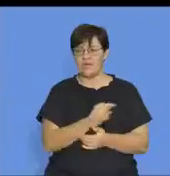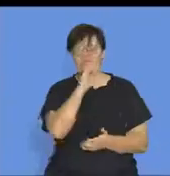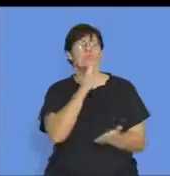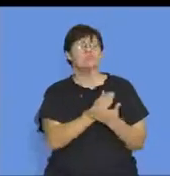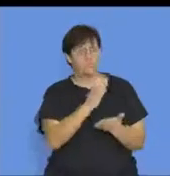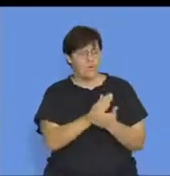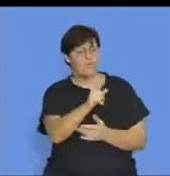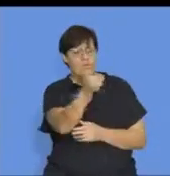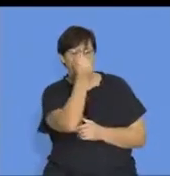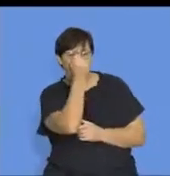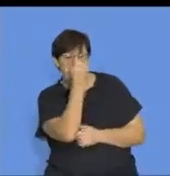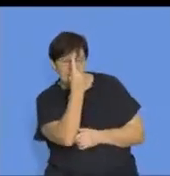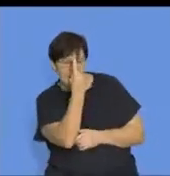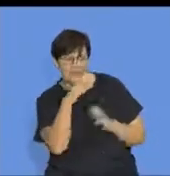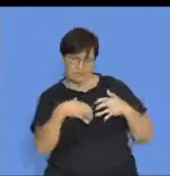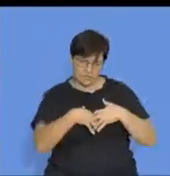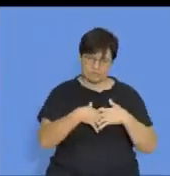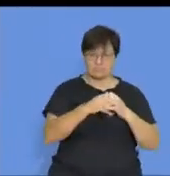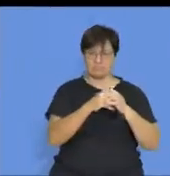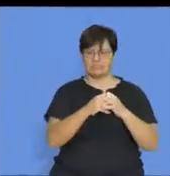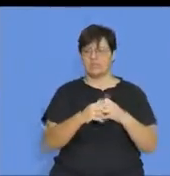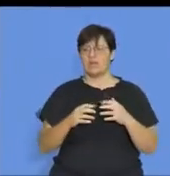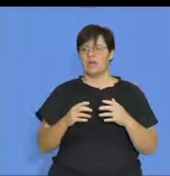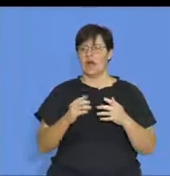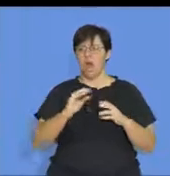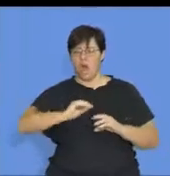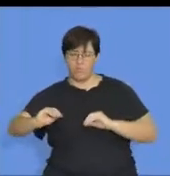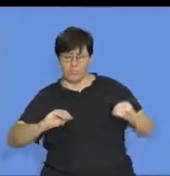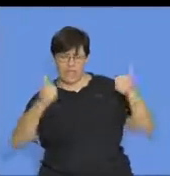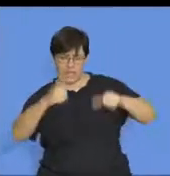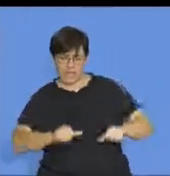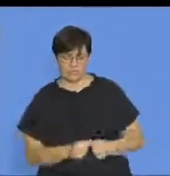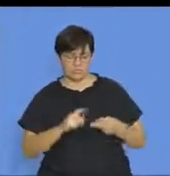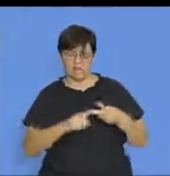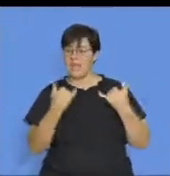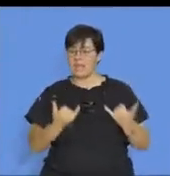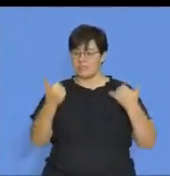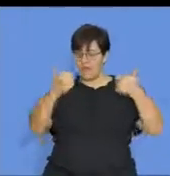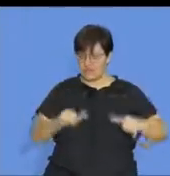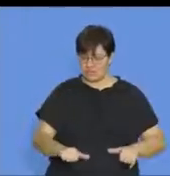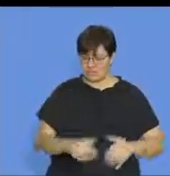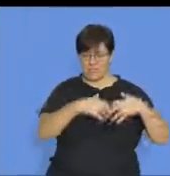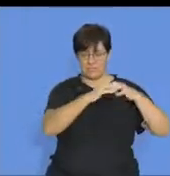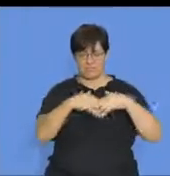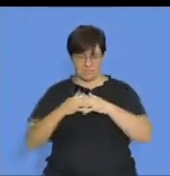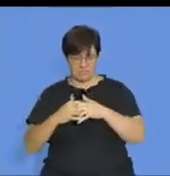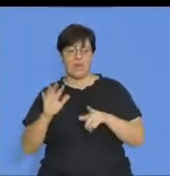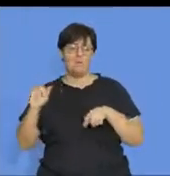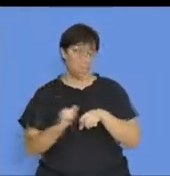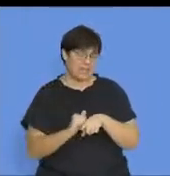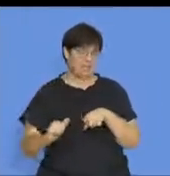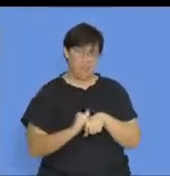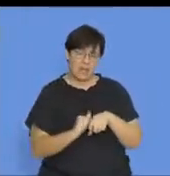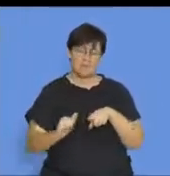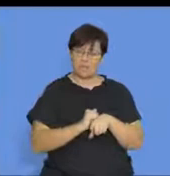sure that you know how to draw up your appropriation account, your current accounts. Again, practice, practice,